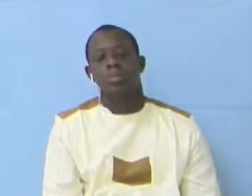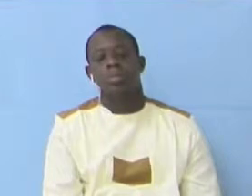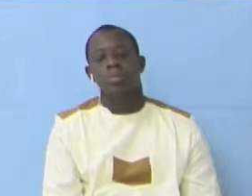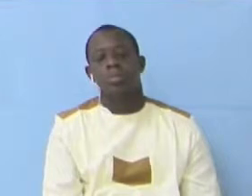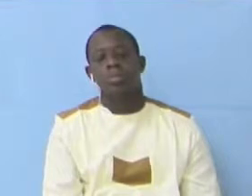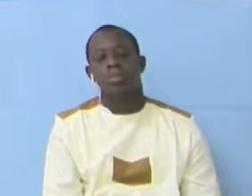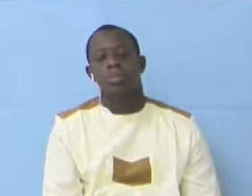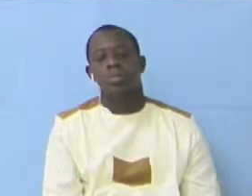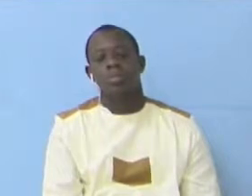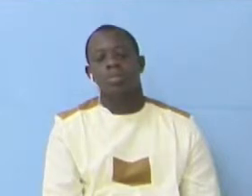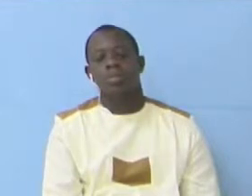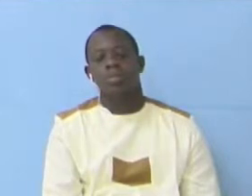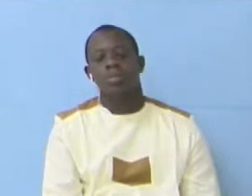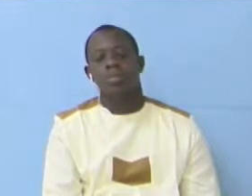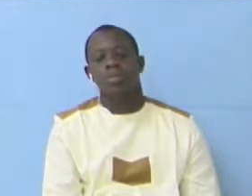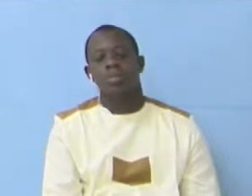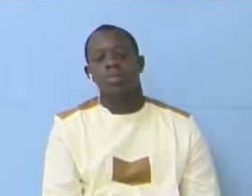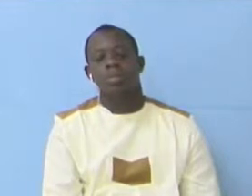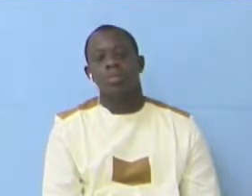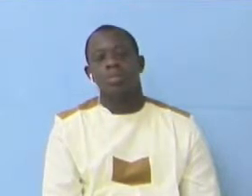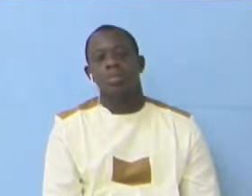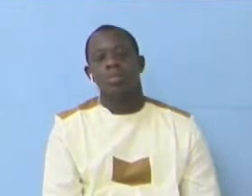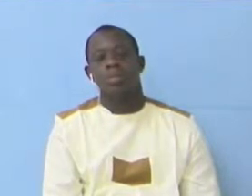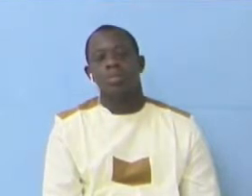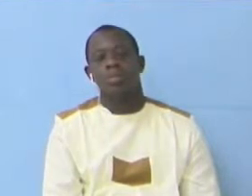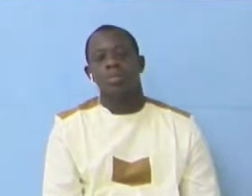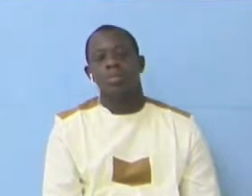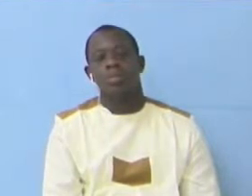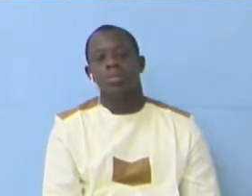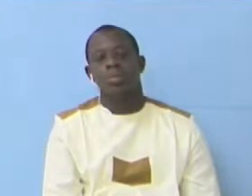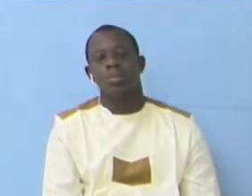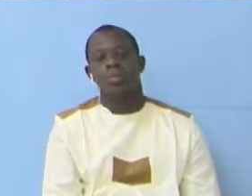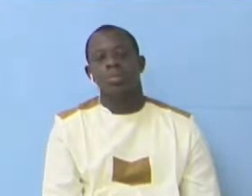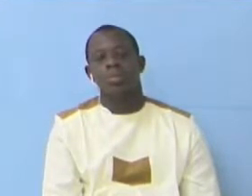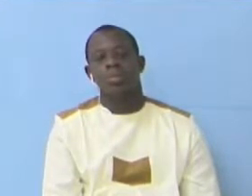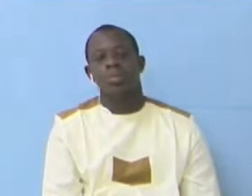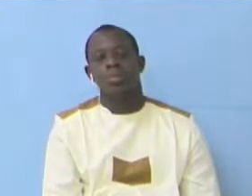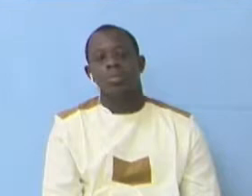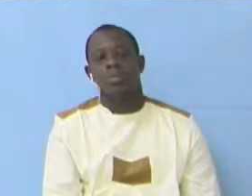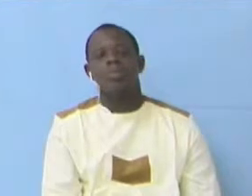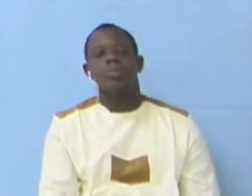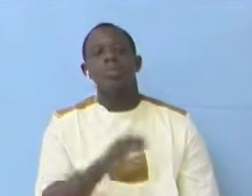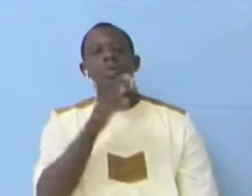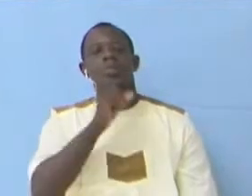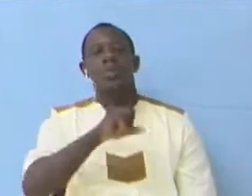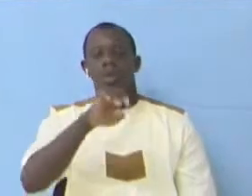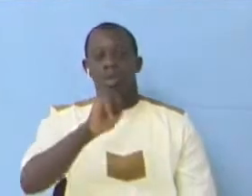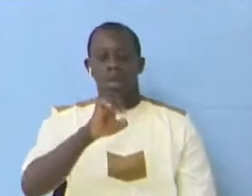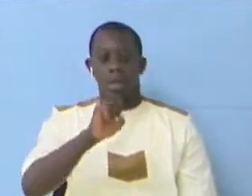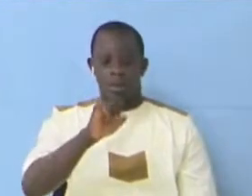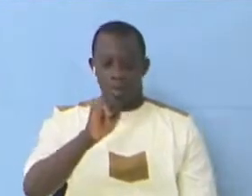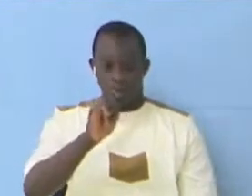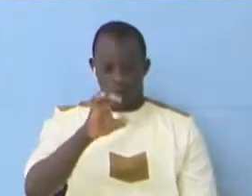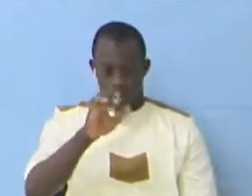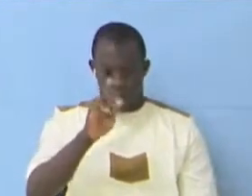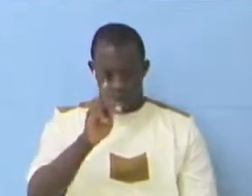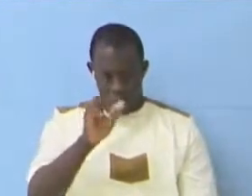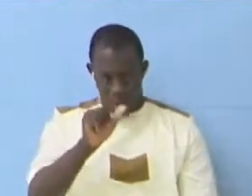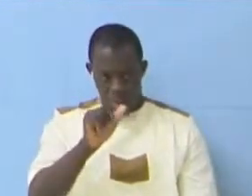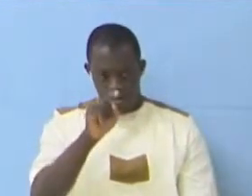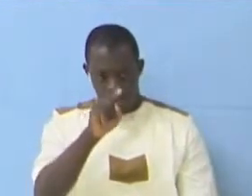You may proceed. Yes, Mr. After Seka, consultation, it's okay. you have the list. Mr. Seka Touré yaa ngi ko